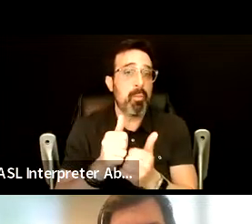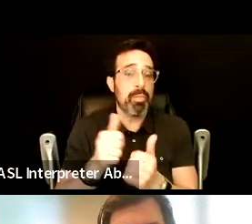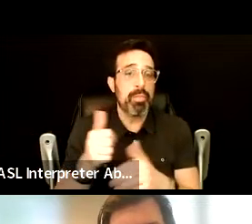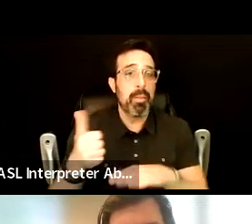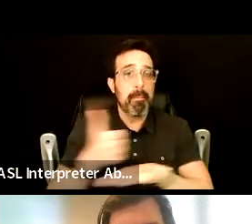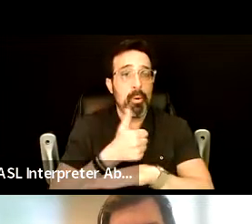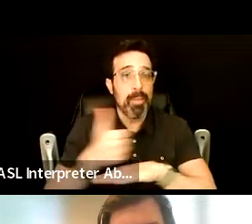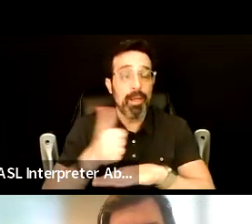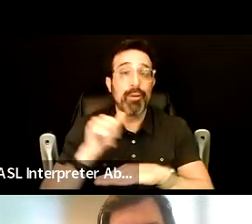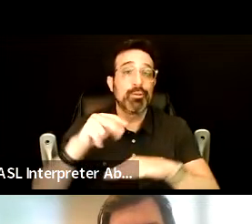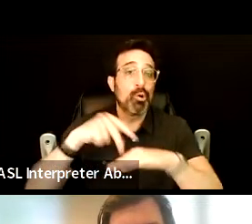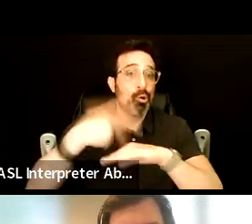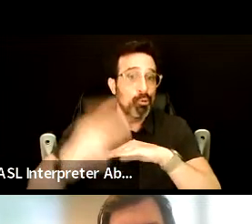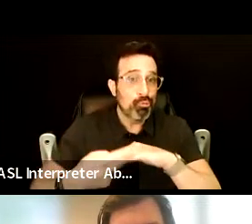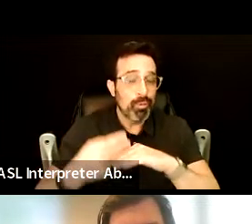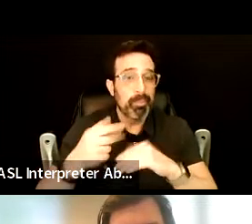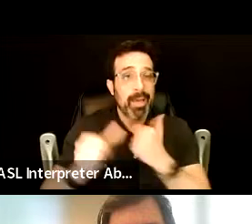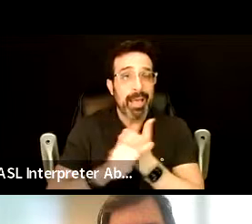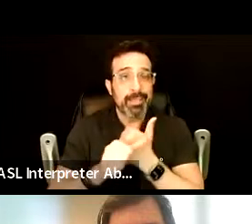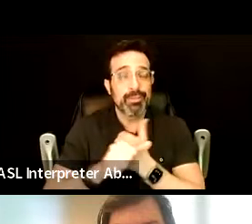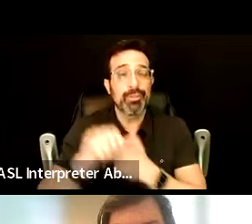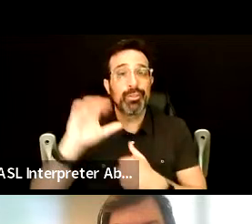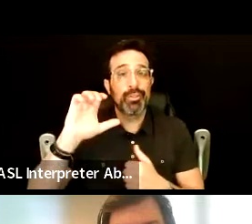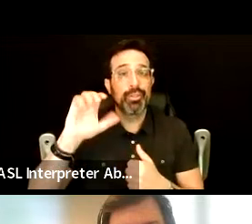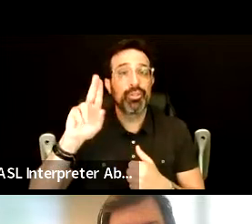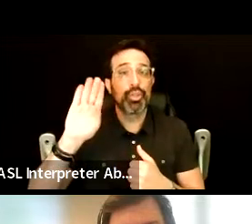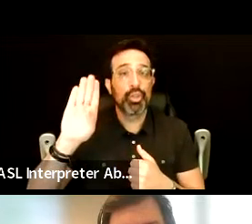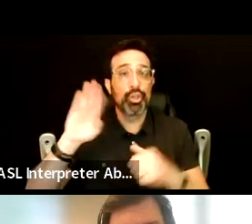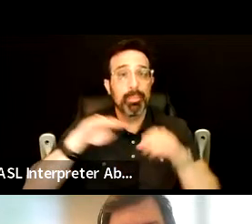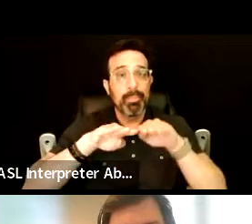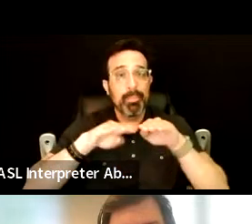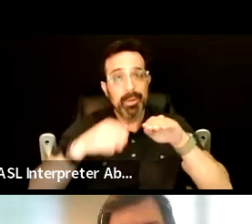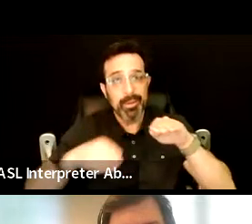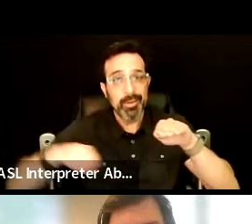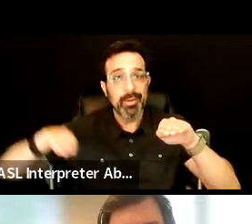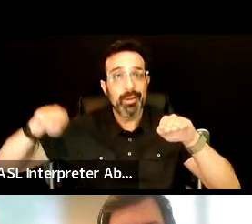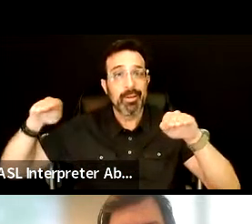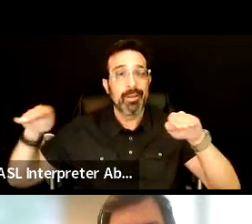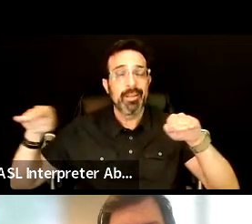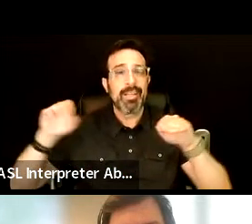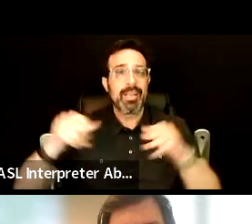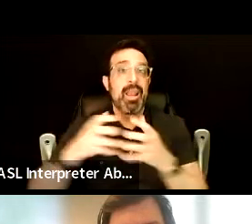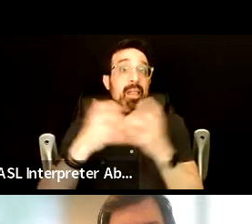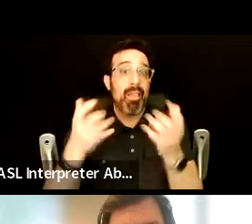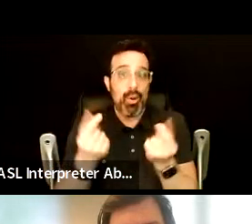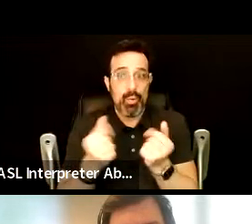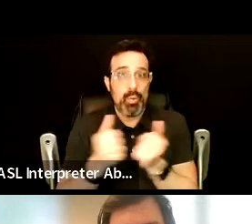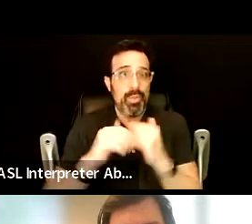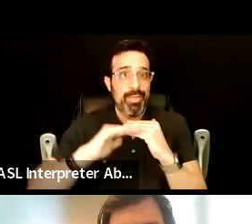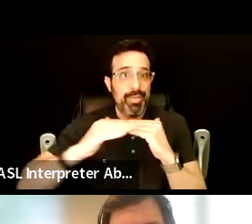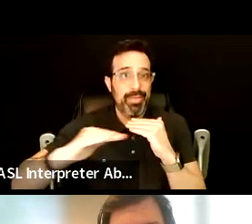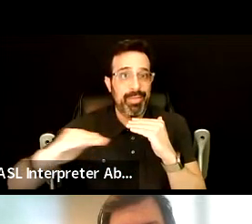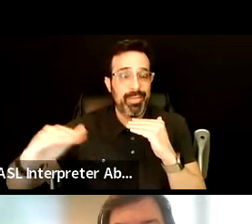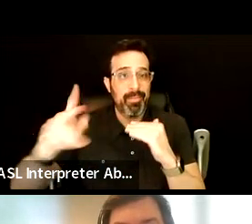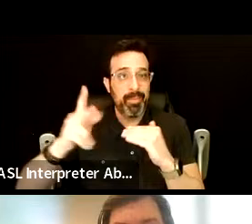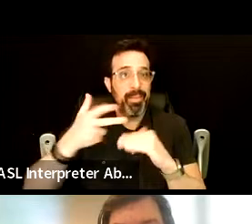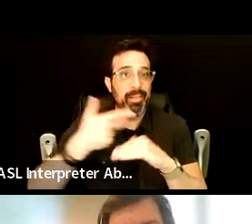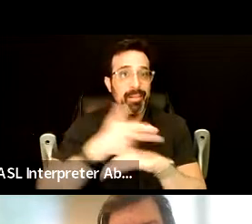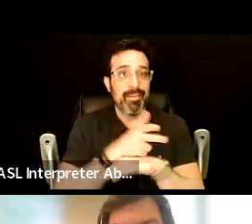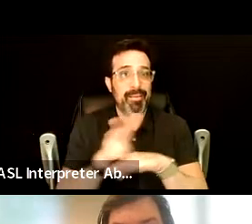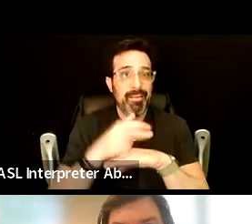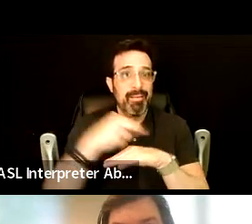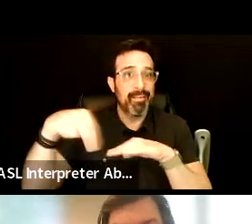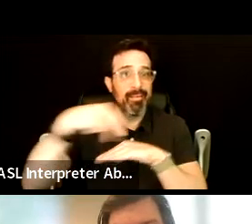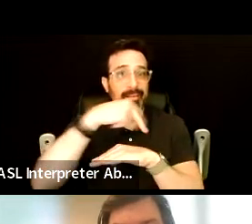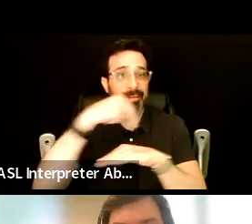also trip hazards, curb edges, that, yeah, you can do a lot with the texture of the surface that people are moving across.